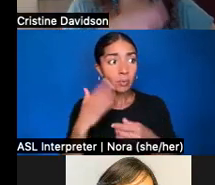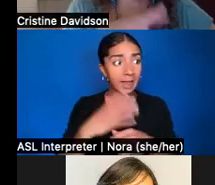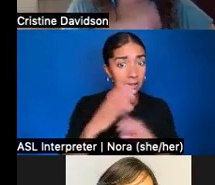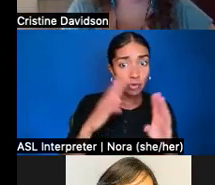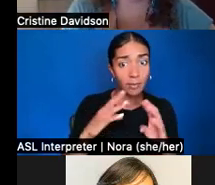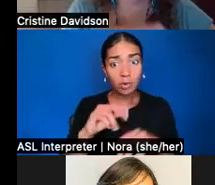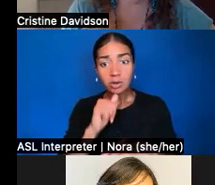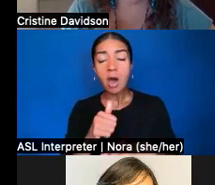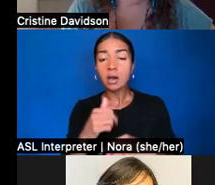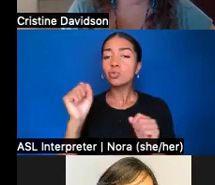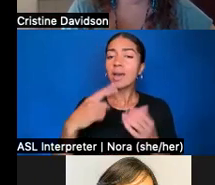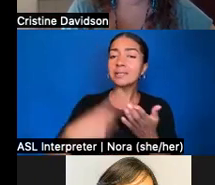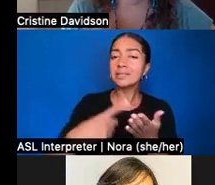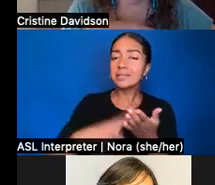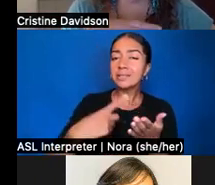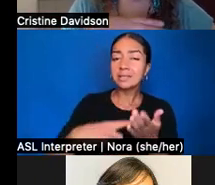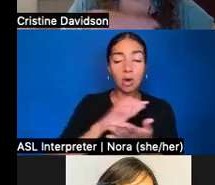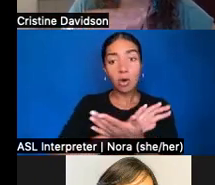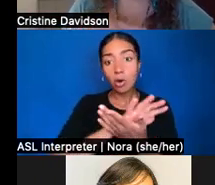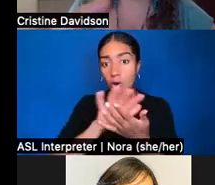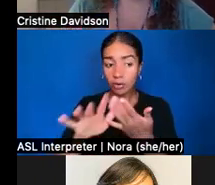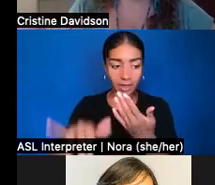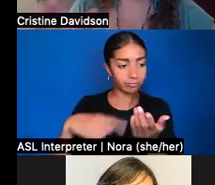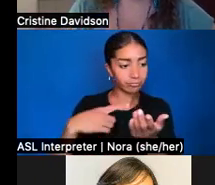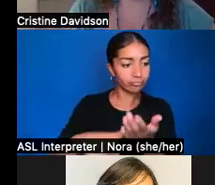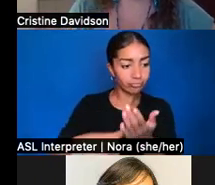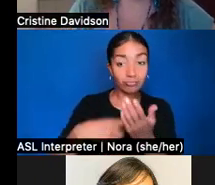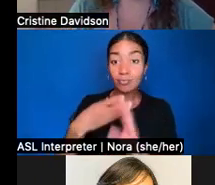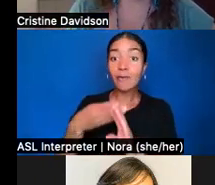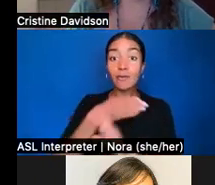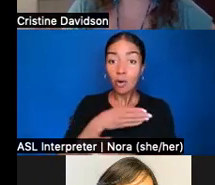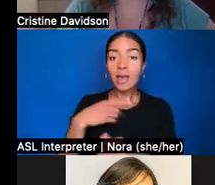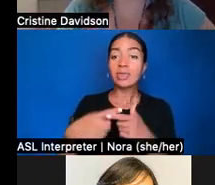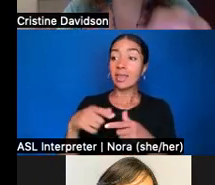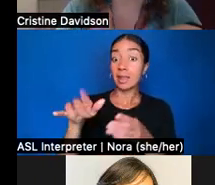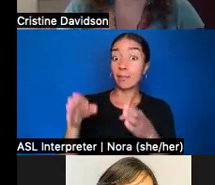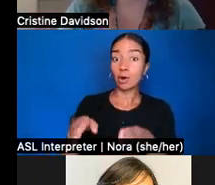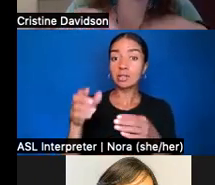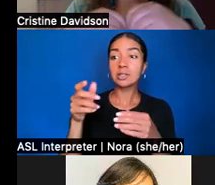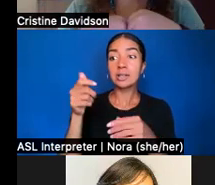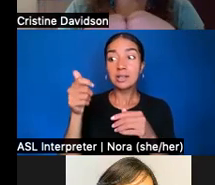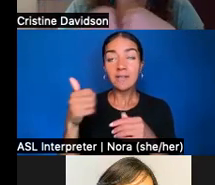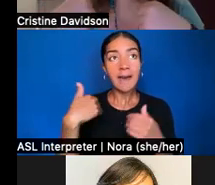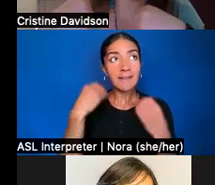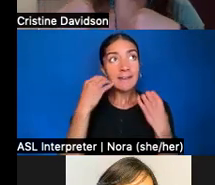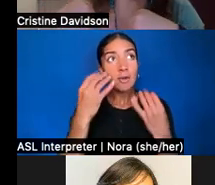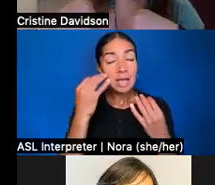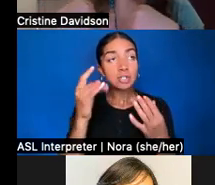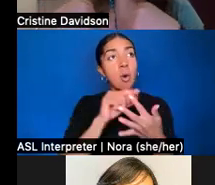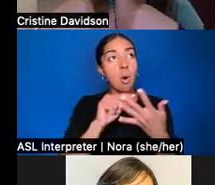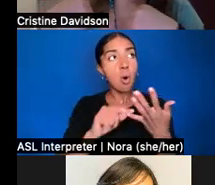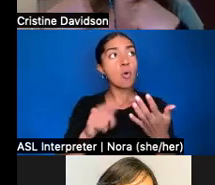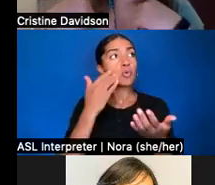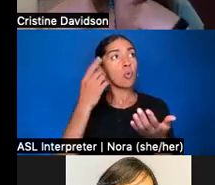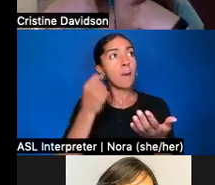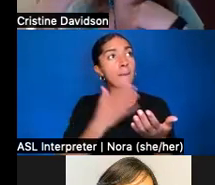can talk about that stuff ahead of time so that they can make an informed decision, right? And we talked earlier about,